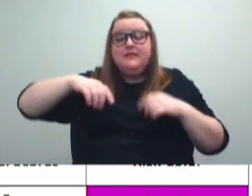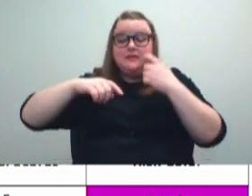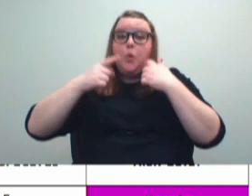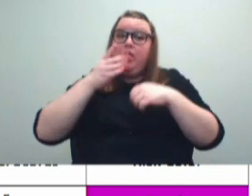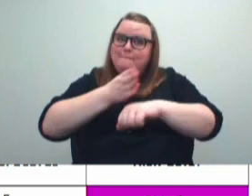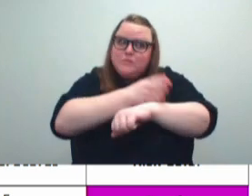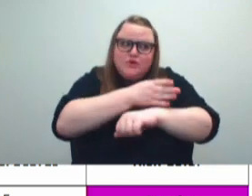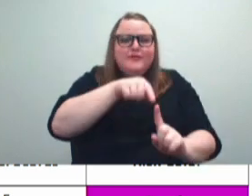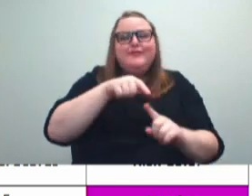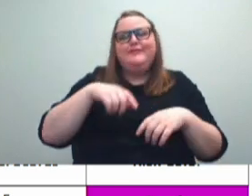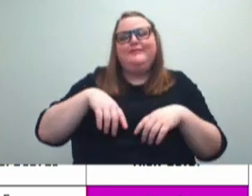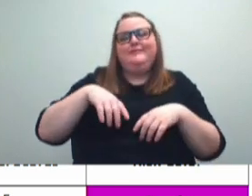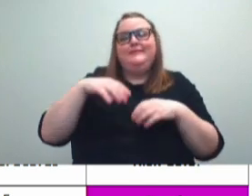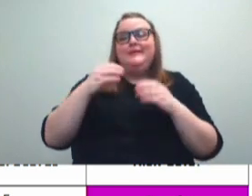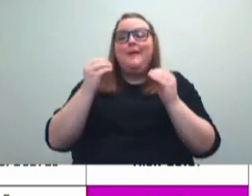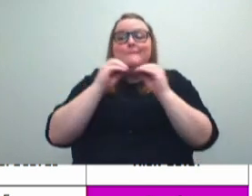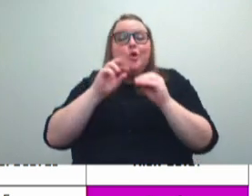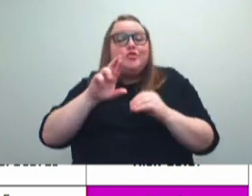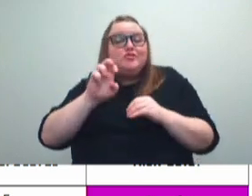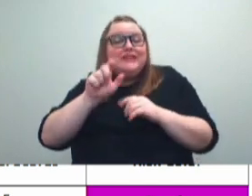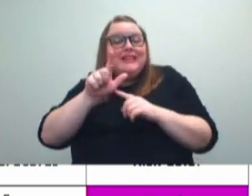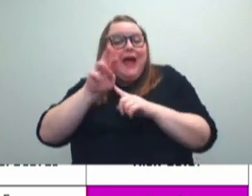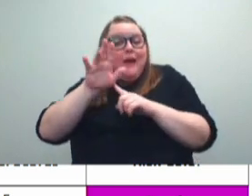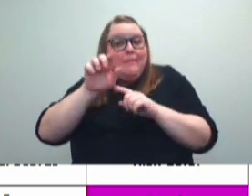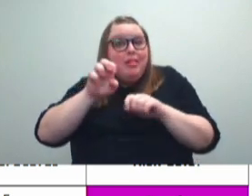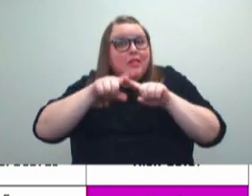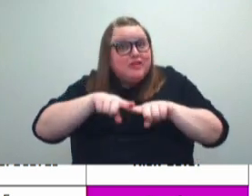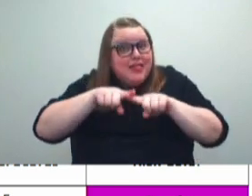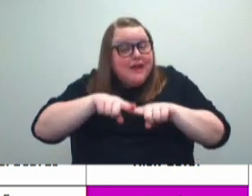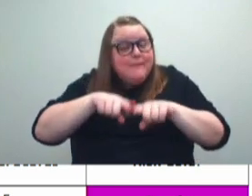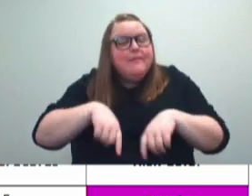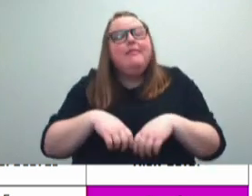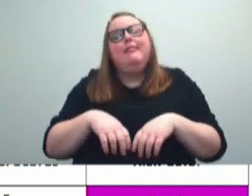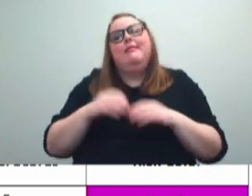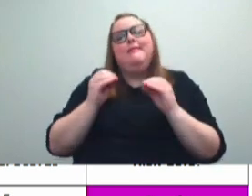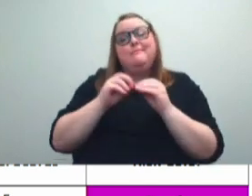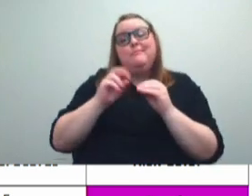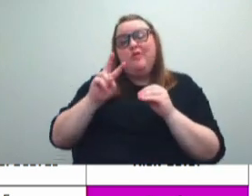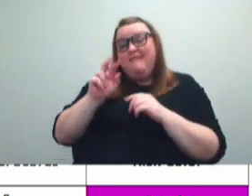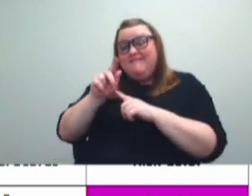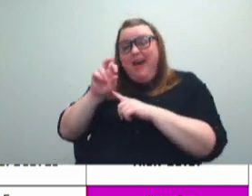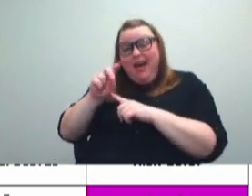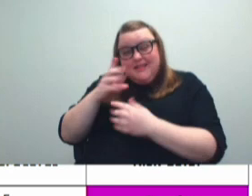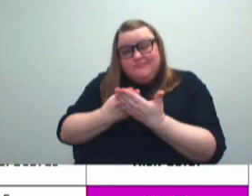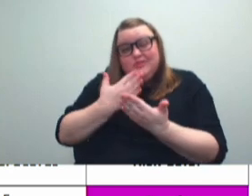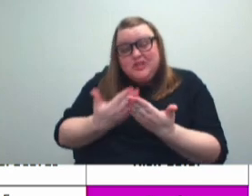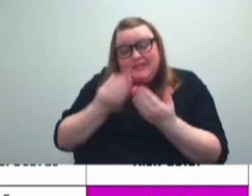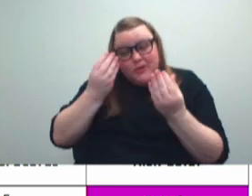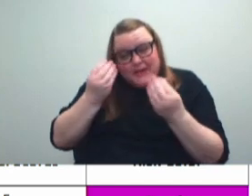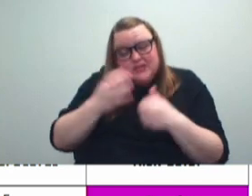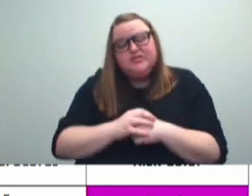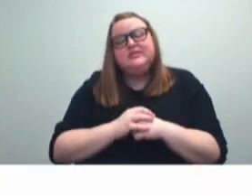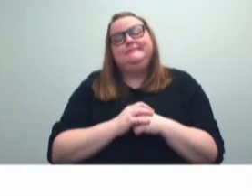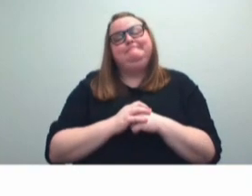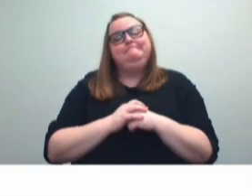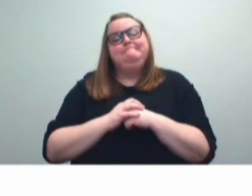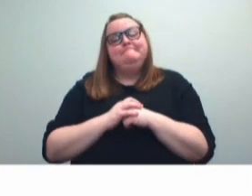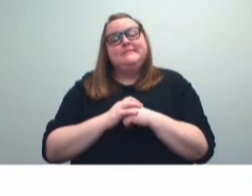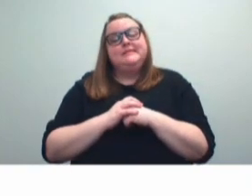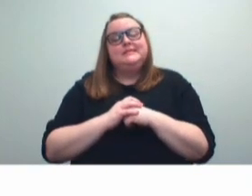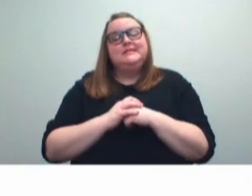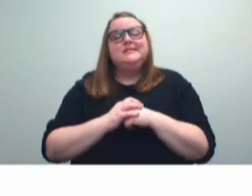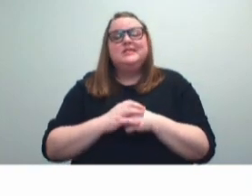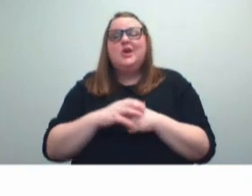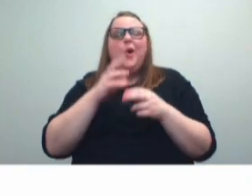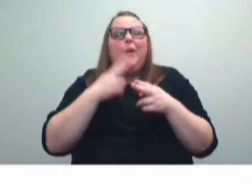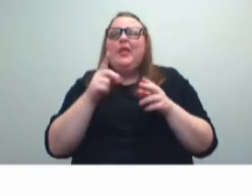better data, hopefully fold that in and continue to make this a resource for the community. So I just quickly want to take you through a few more slides that actually